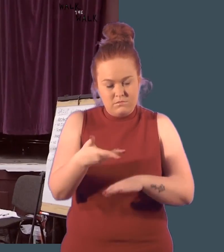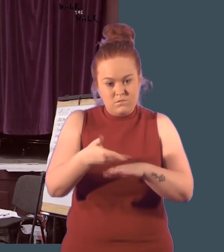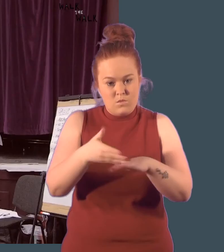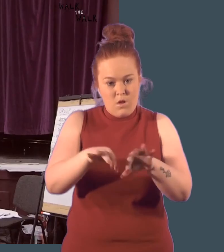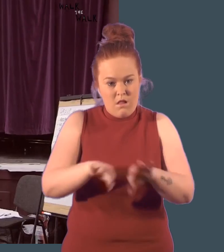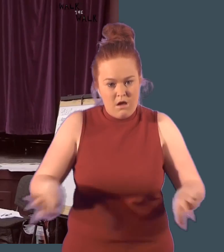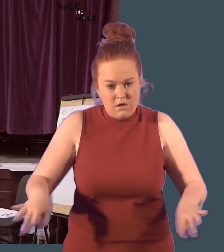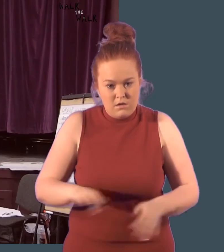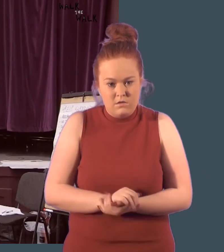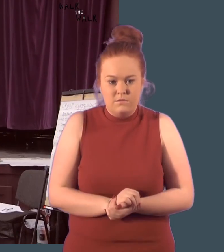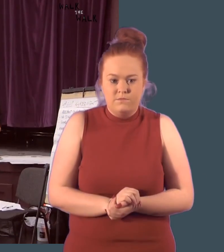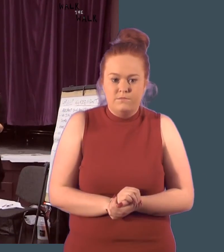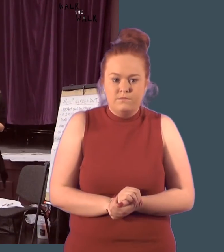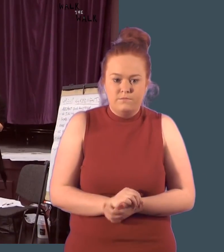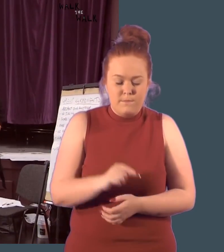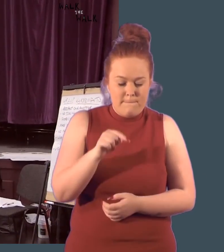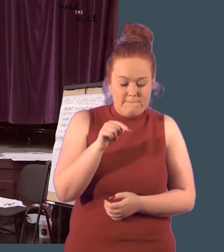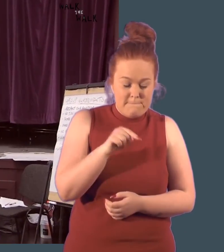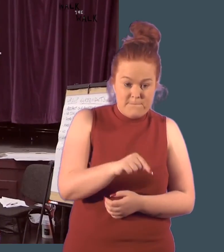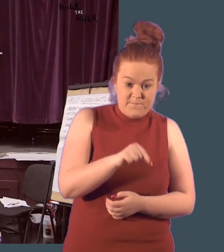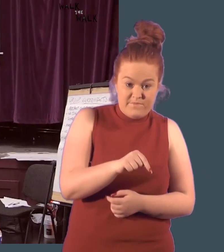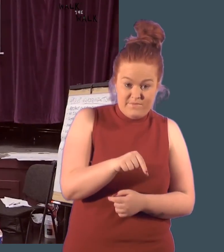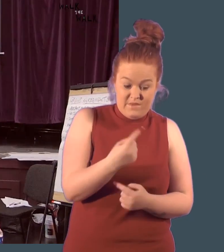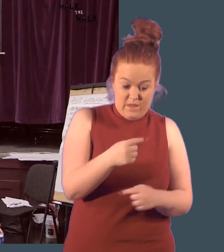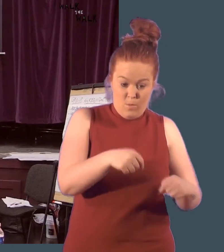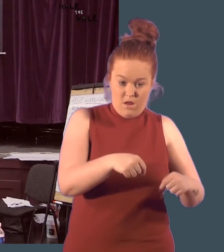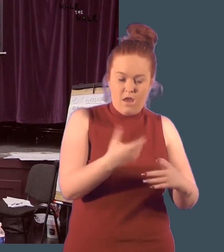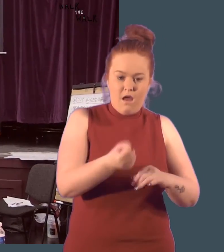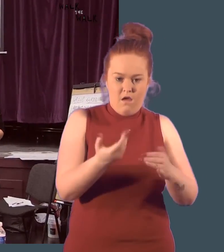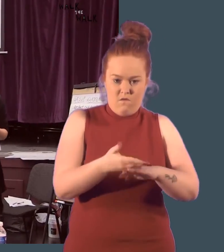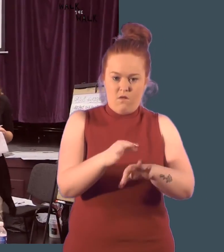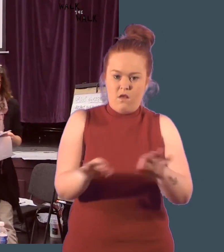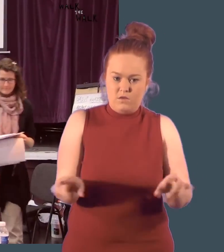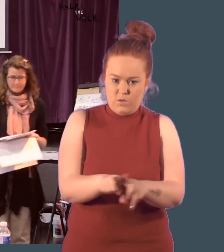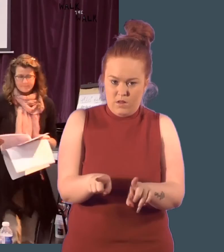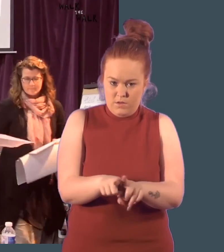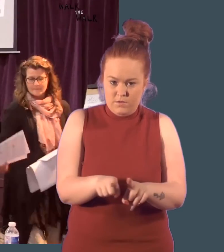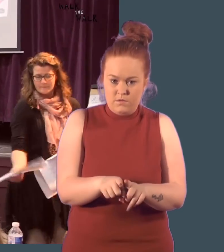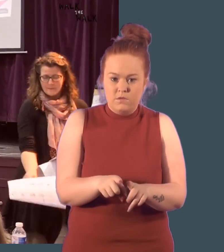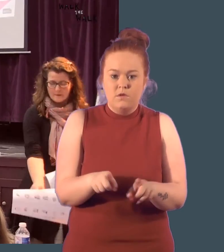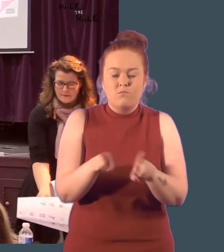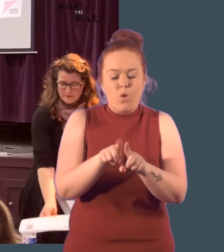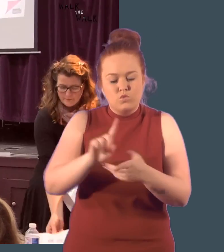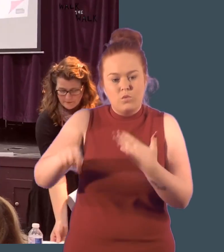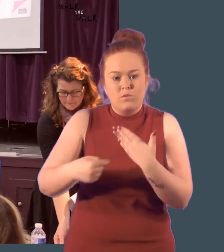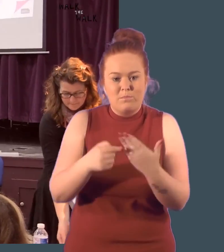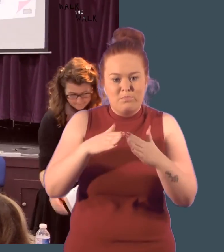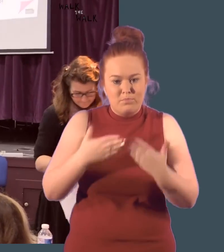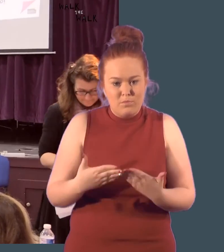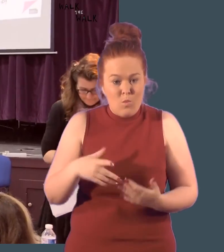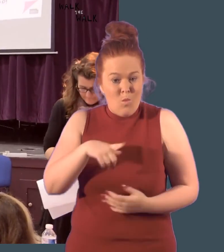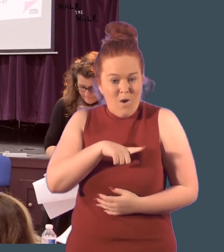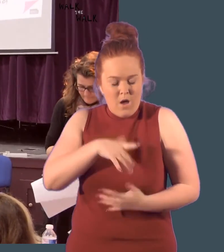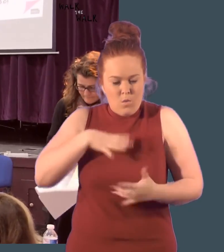So all the other activities you can find online. This one's online as well, but it's also in the back of the book because we really want